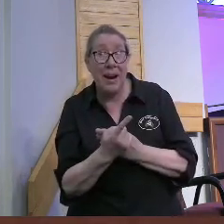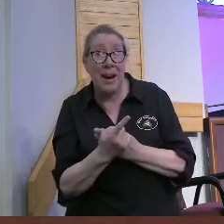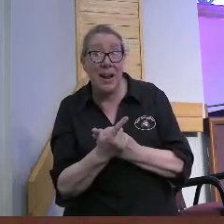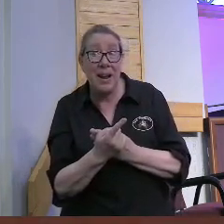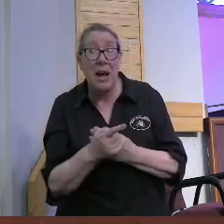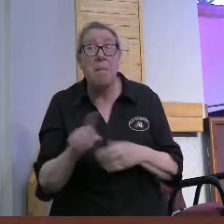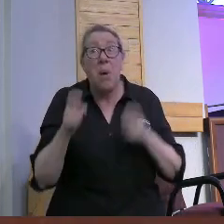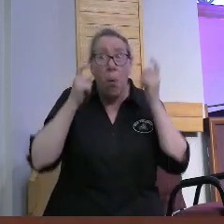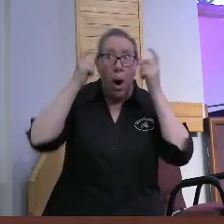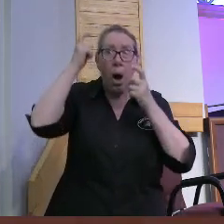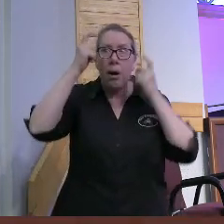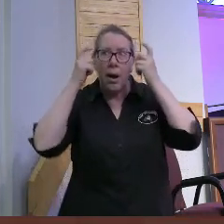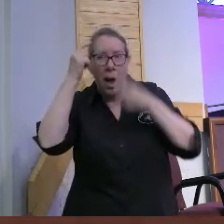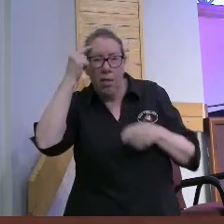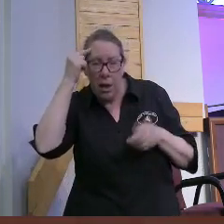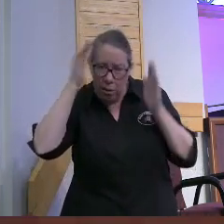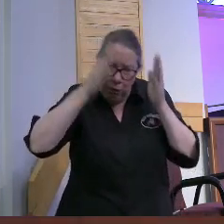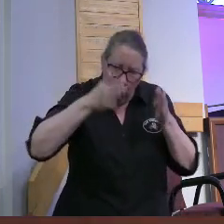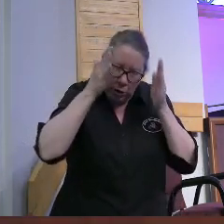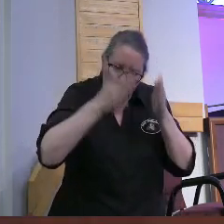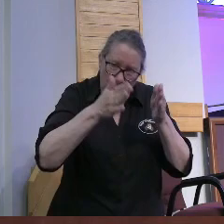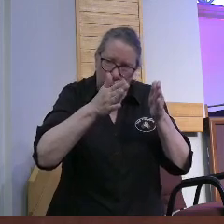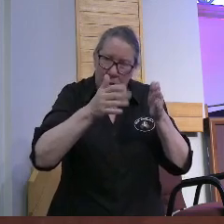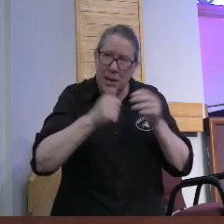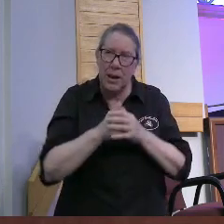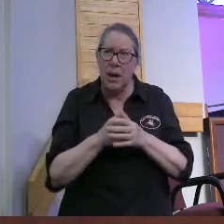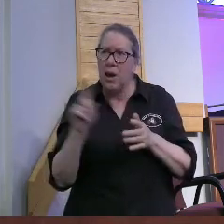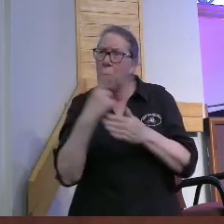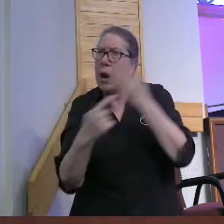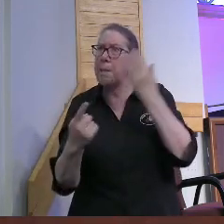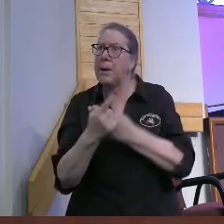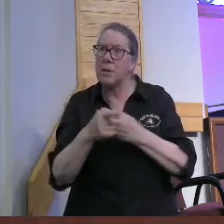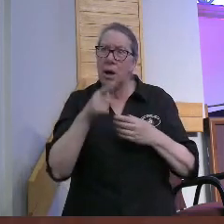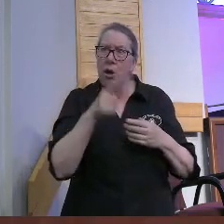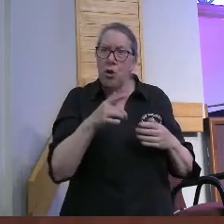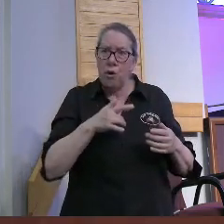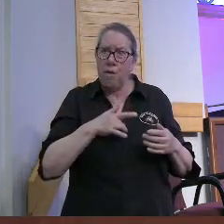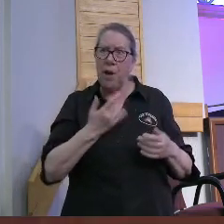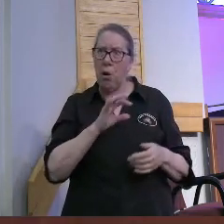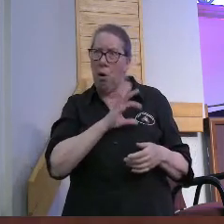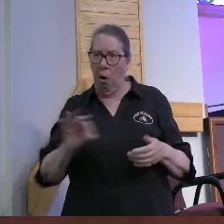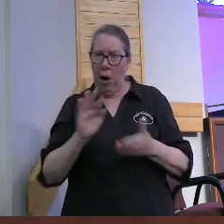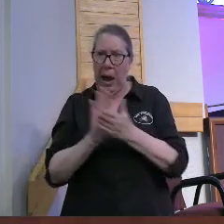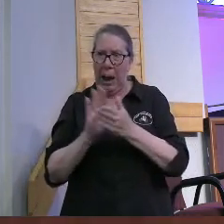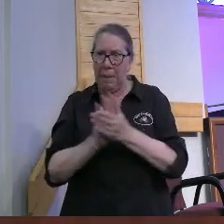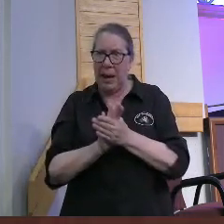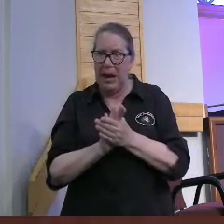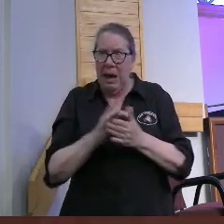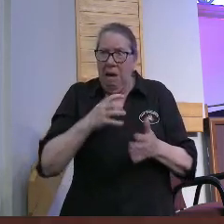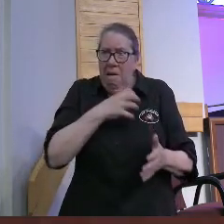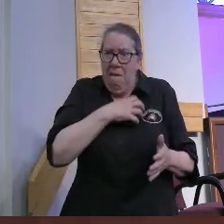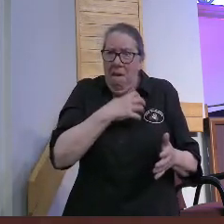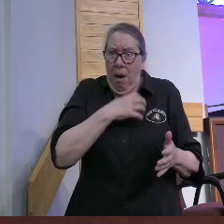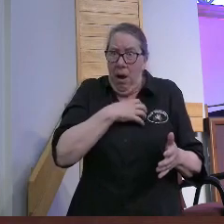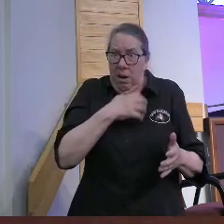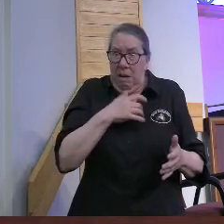by worrying or thinking about those unpleasant things, what can happen is that you begin to feel unhappy. You begin to feel frightened.